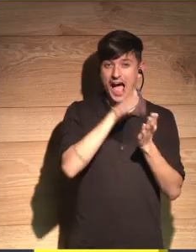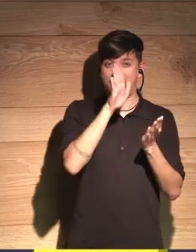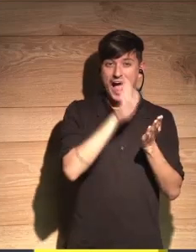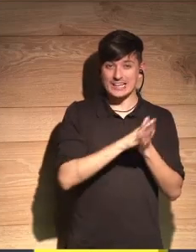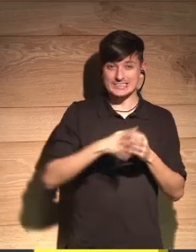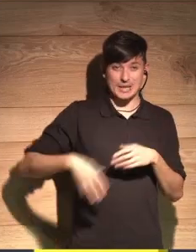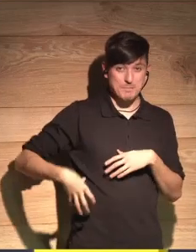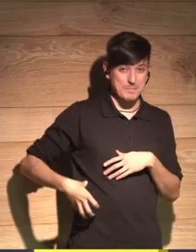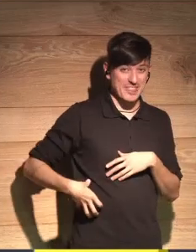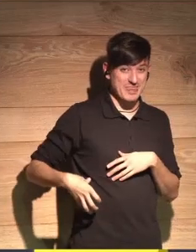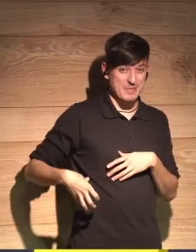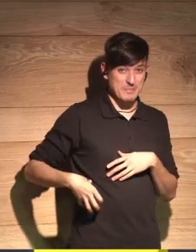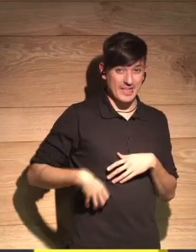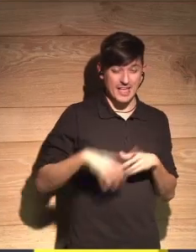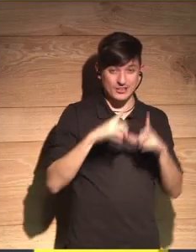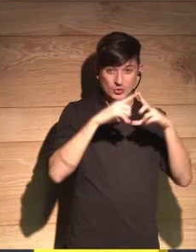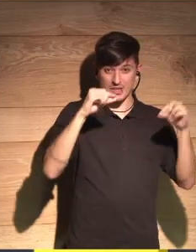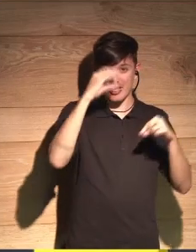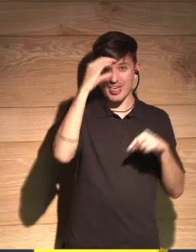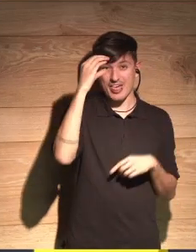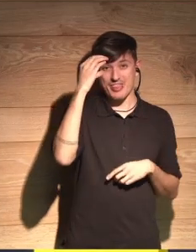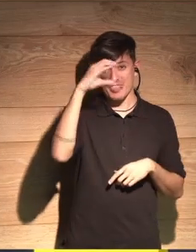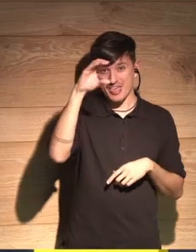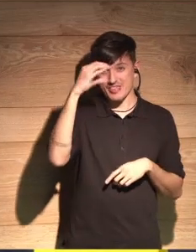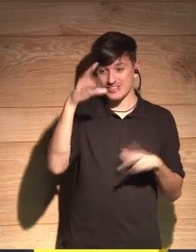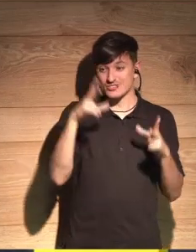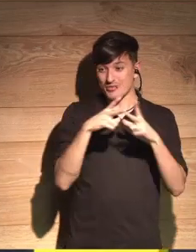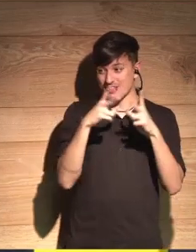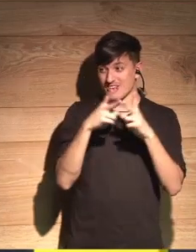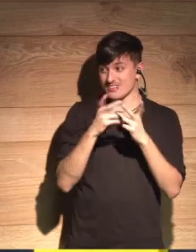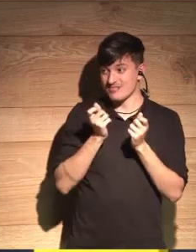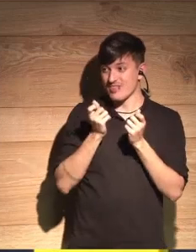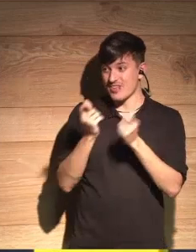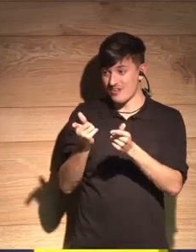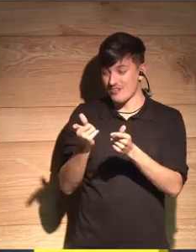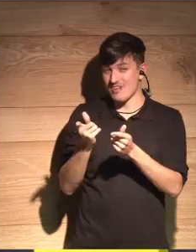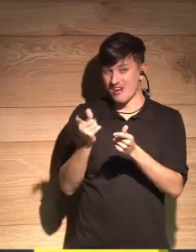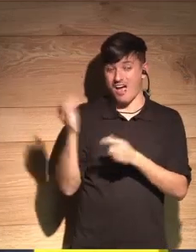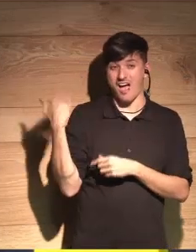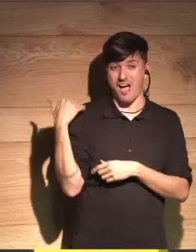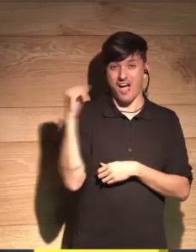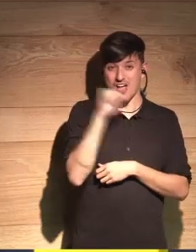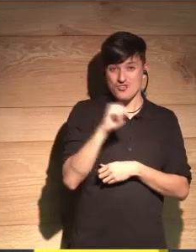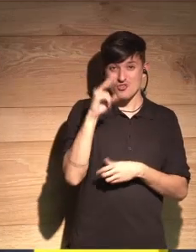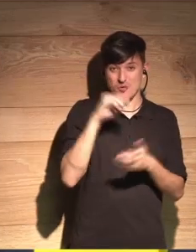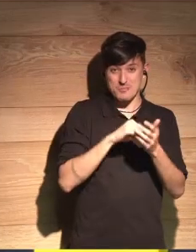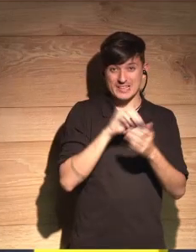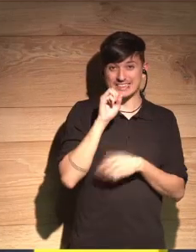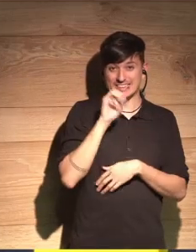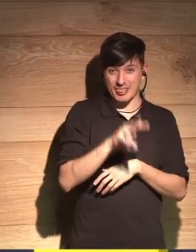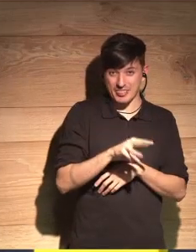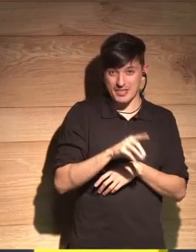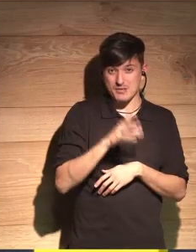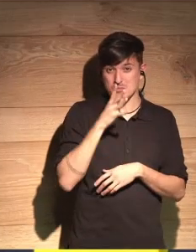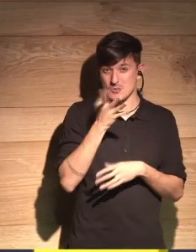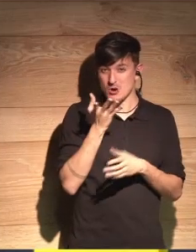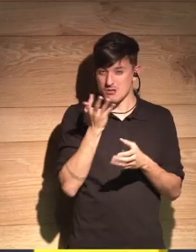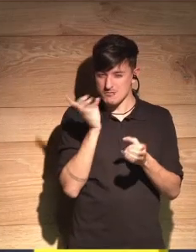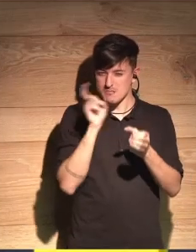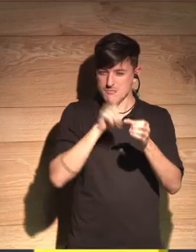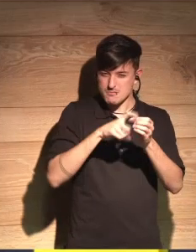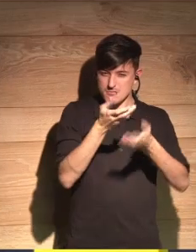I will read the record of the Prince of Asturias award that was awarded to her in 2013